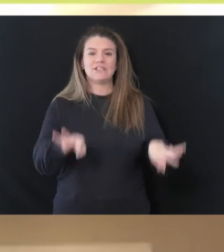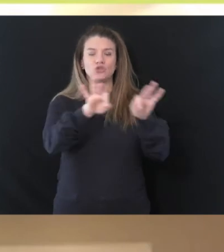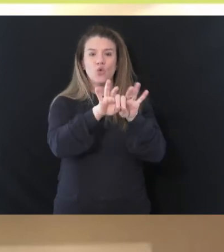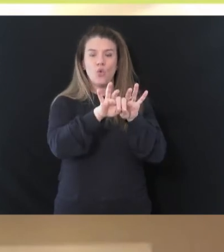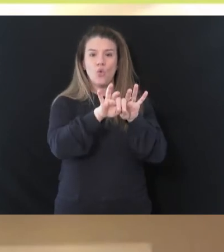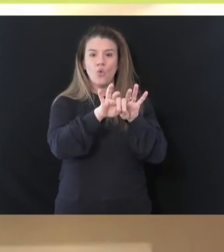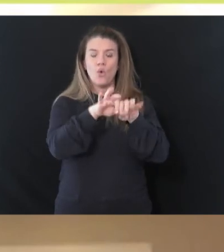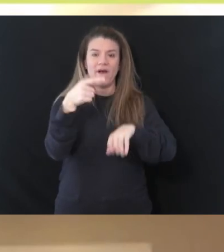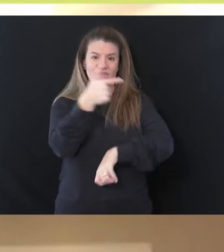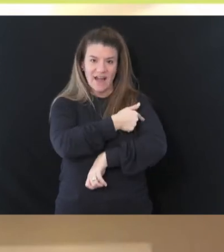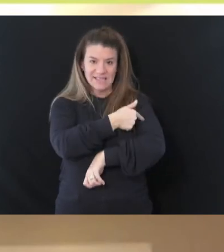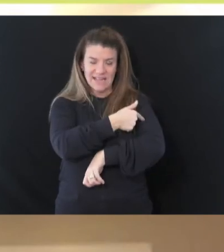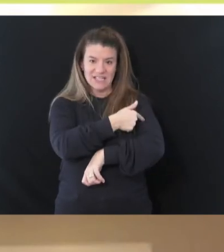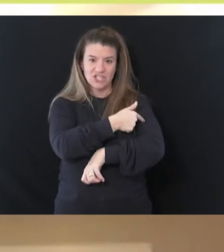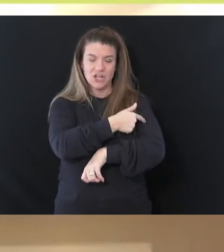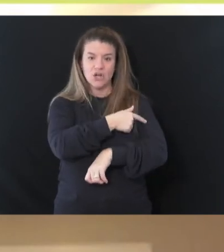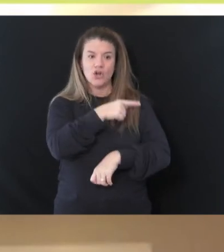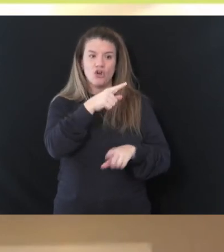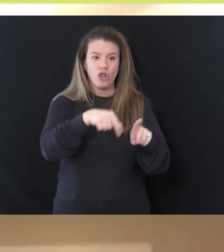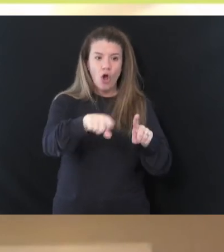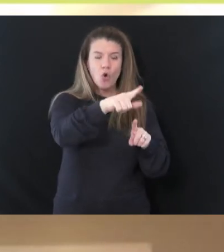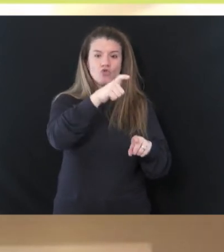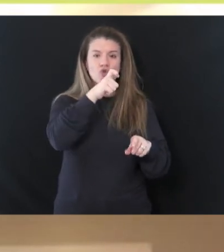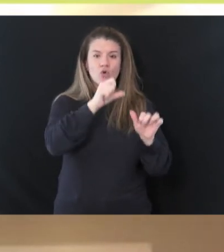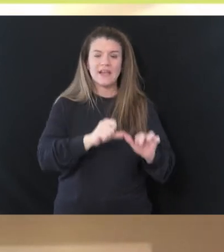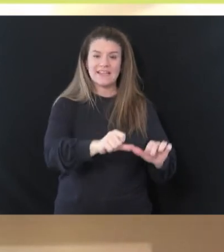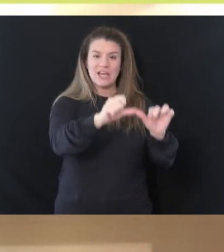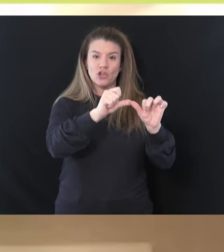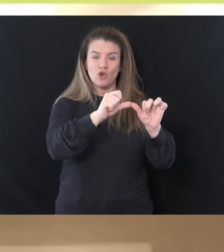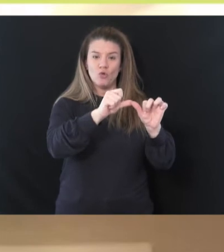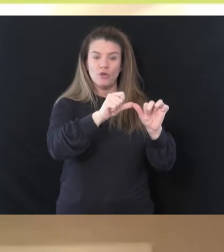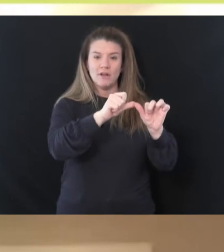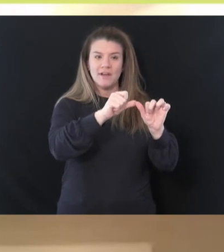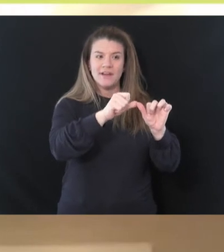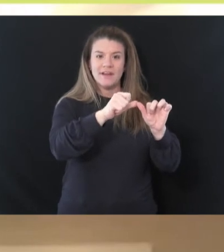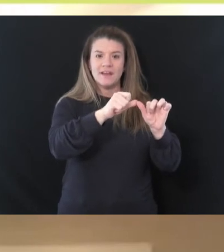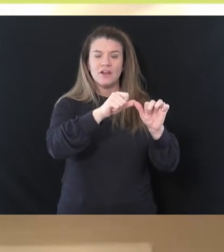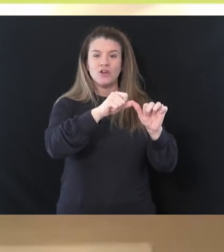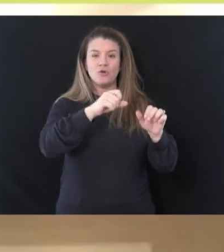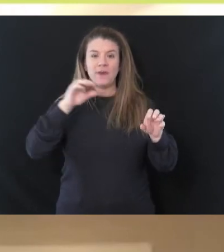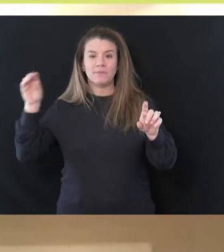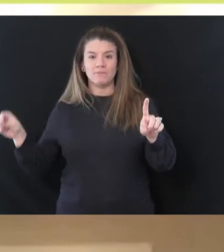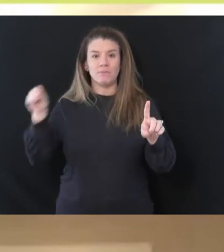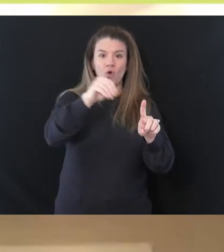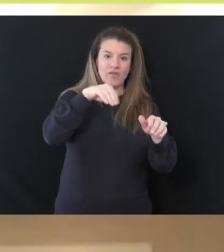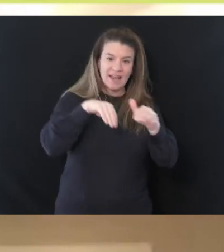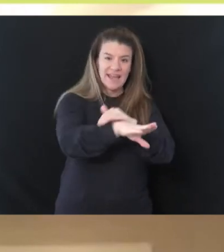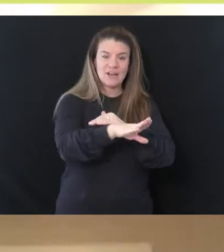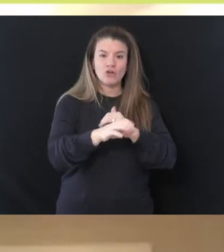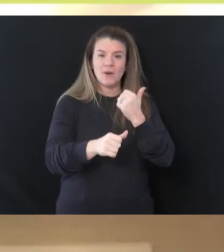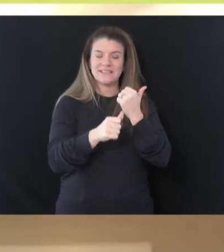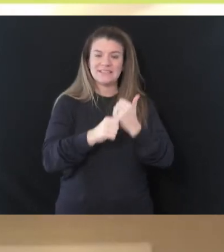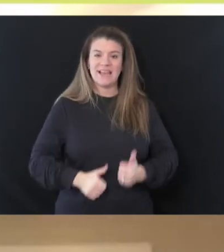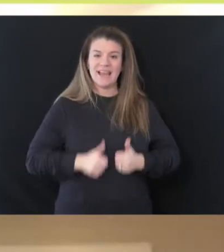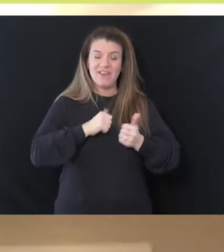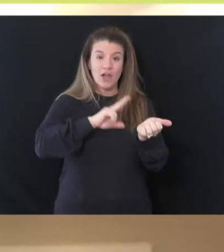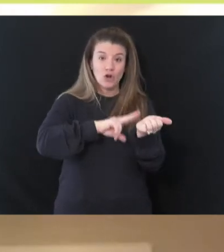essential vaccines to those who continue to come into nursing homes and assisted living facilities. And